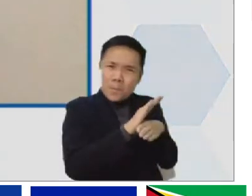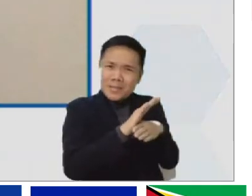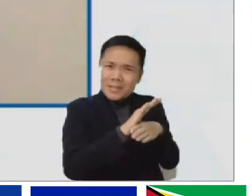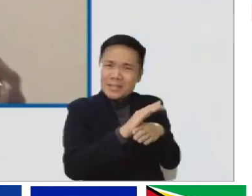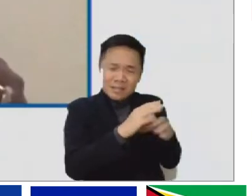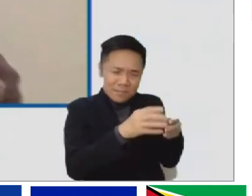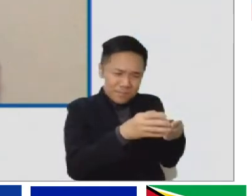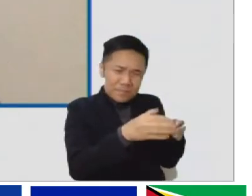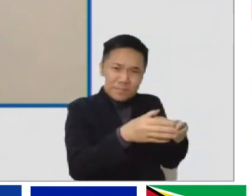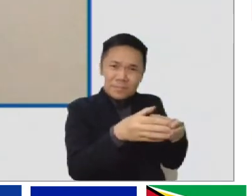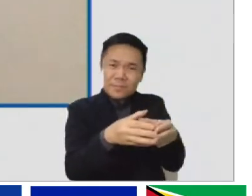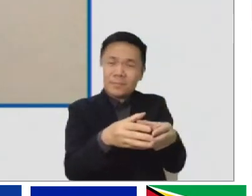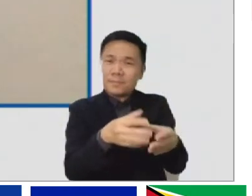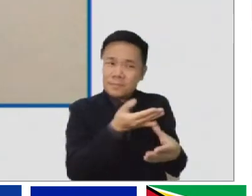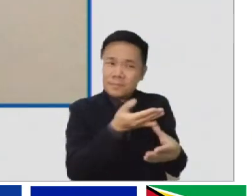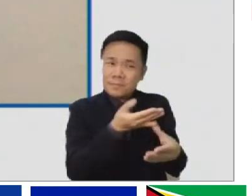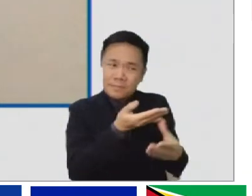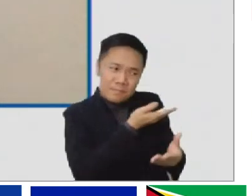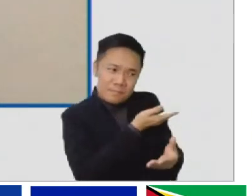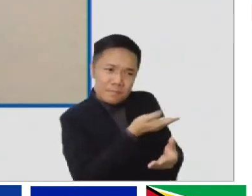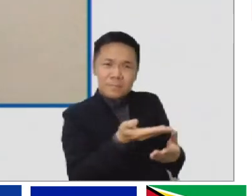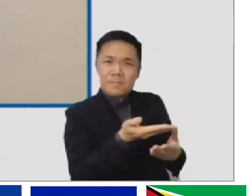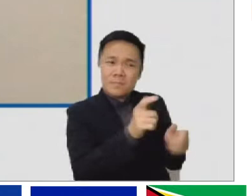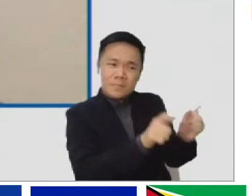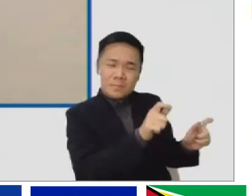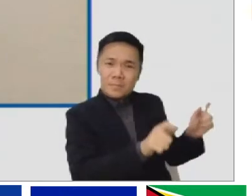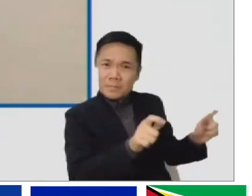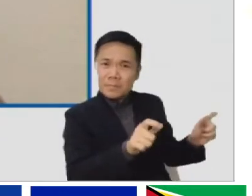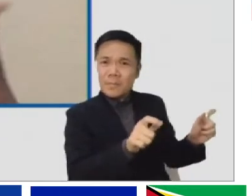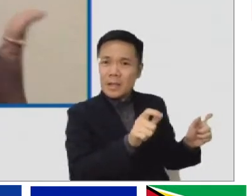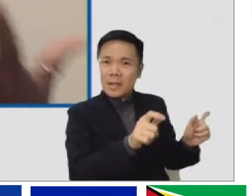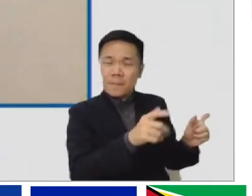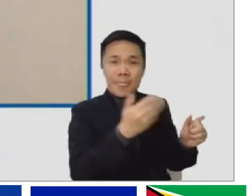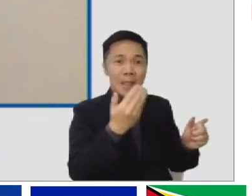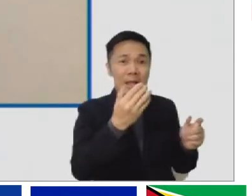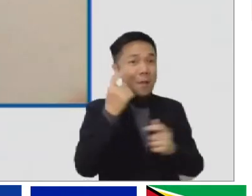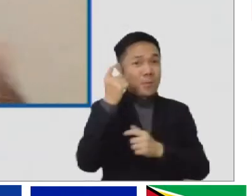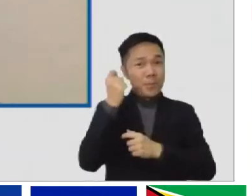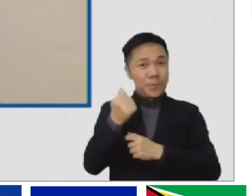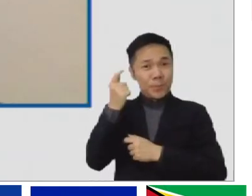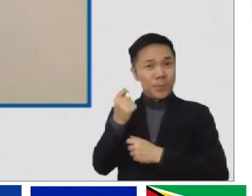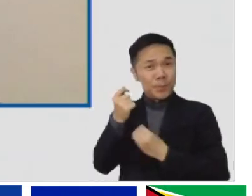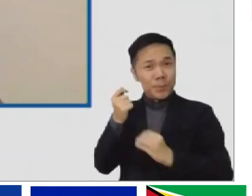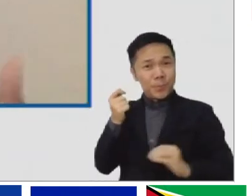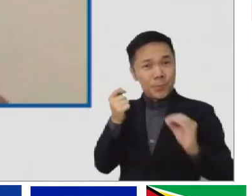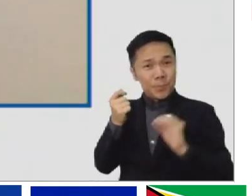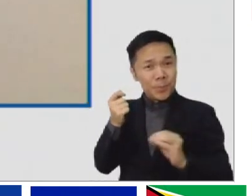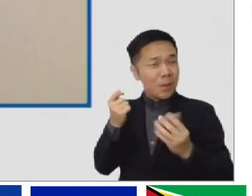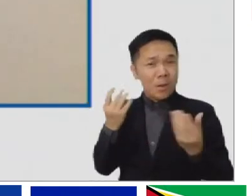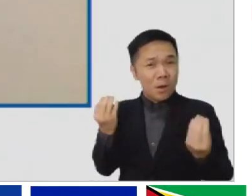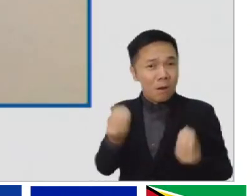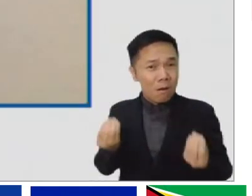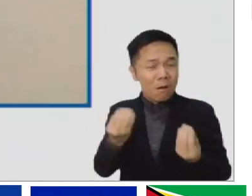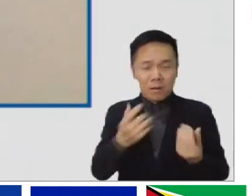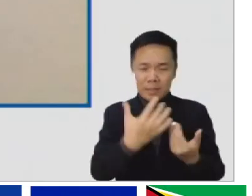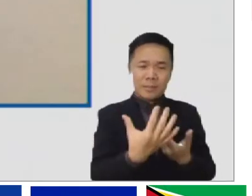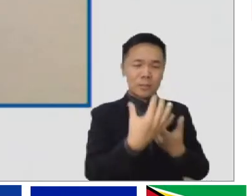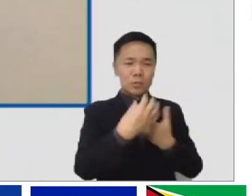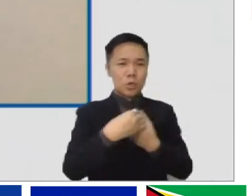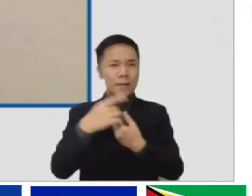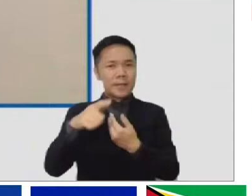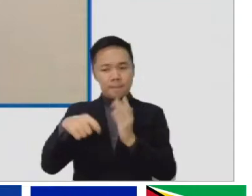providers, those persons who were not on the national insurance scheme, they were brought onto the scheme. And by producing that